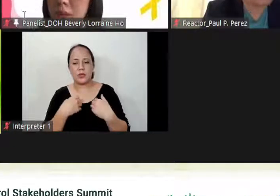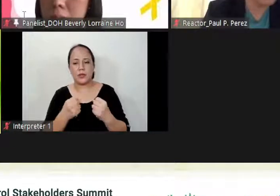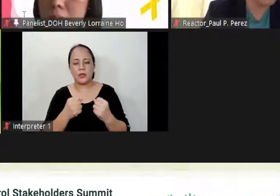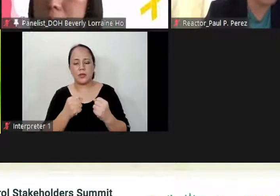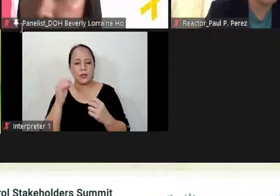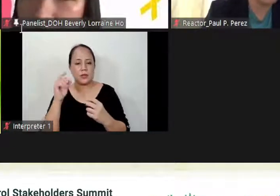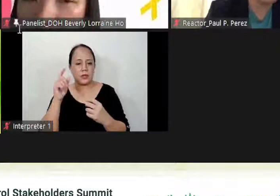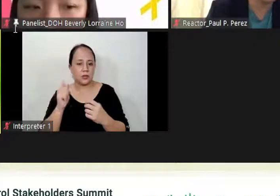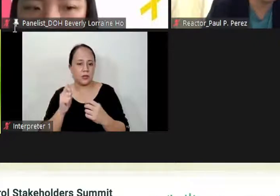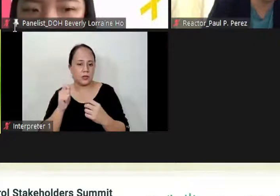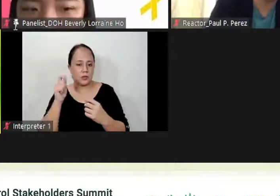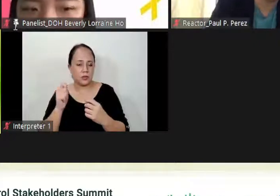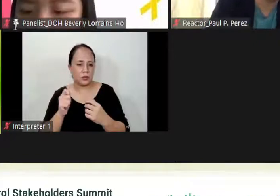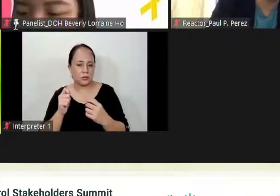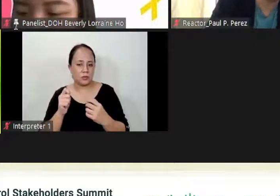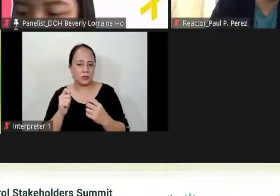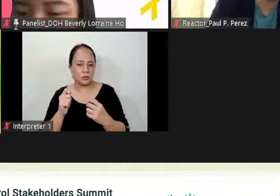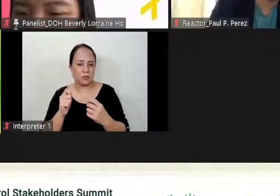to